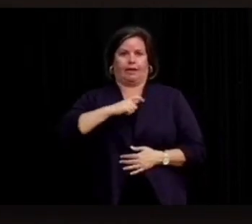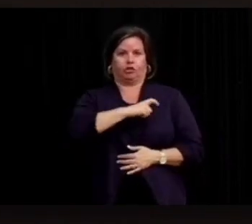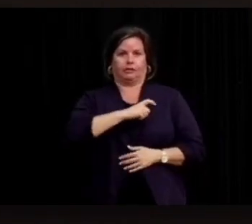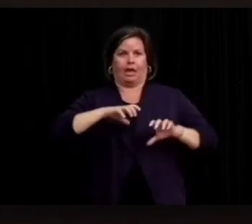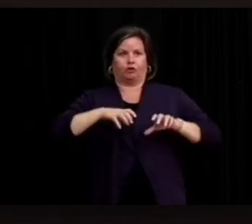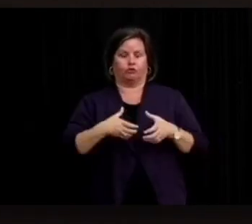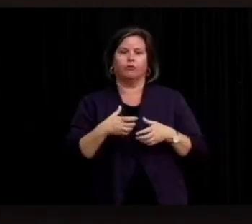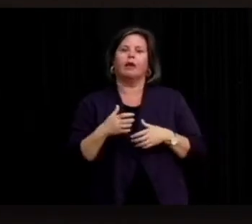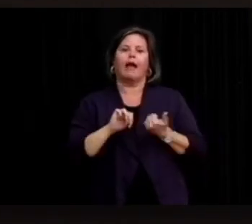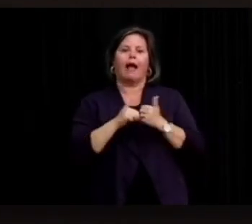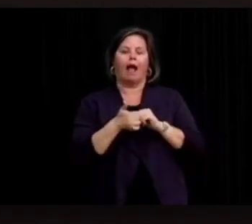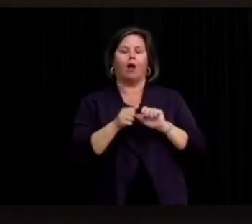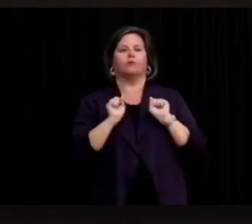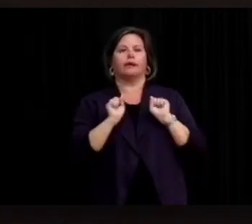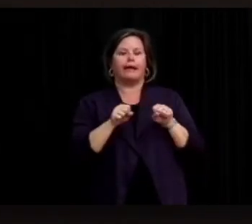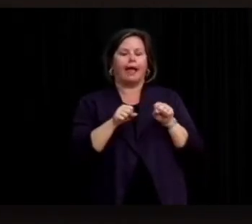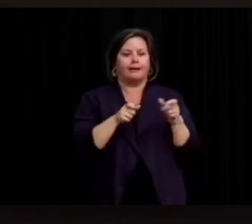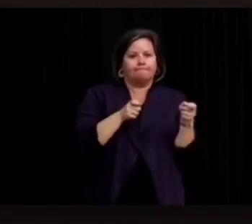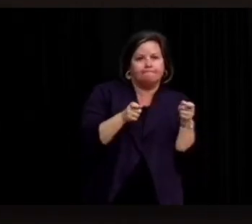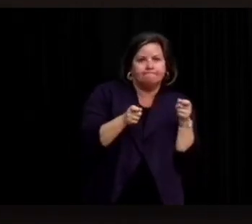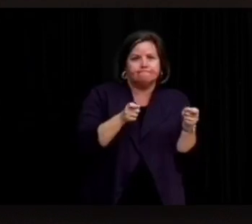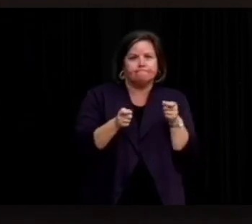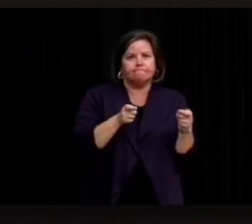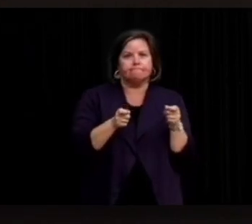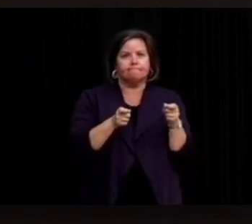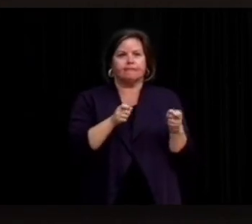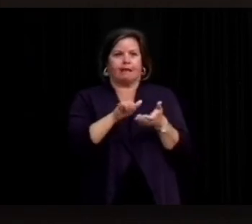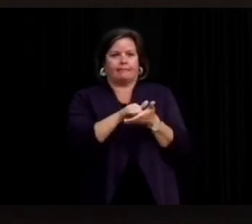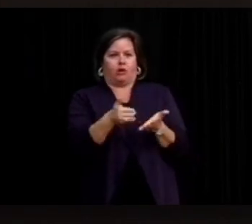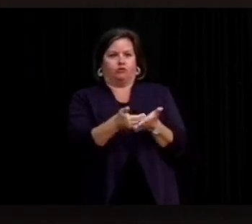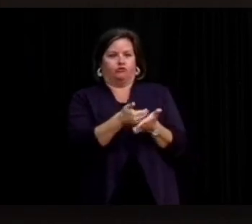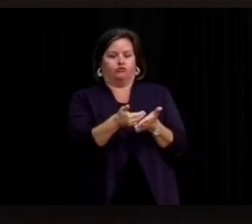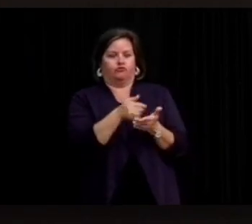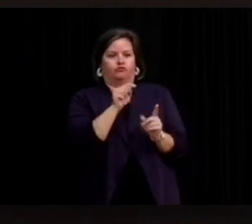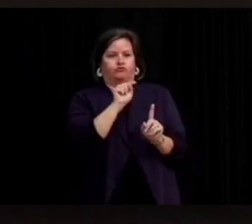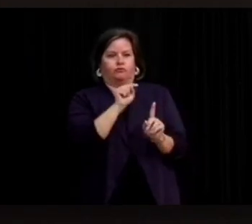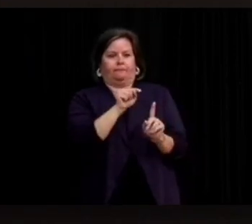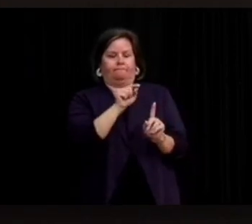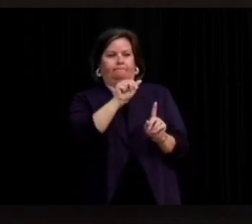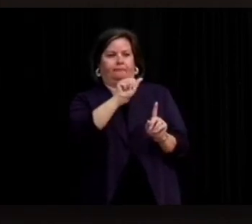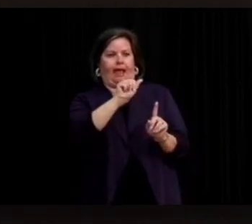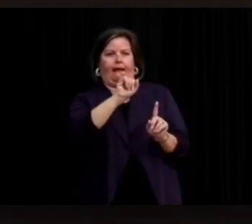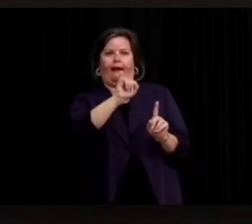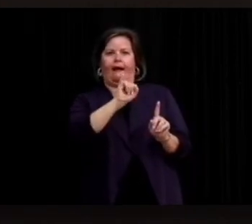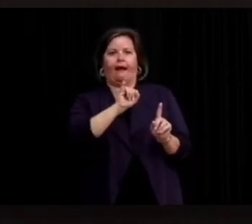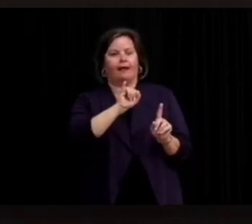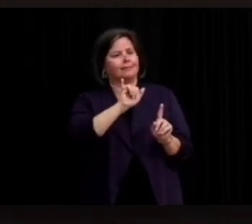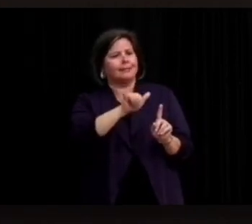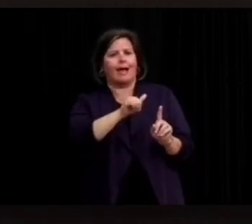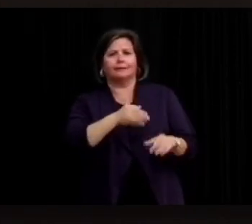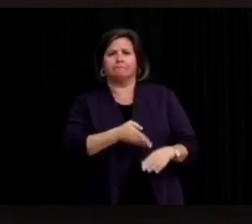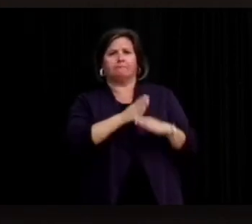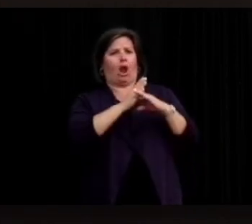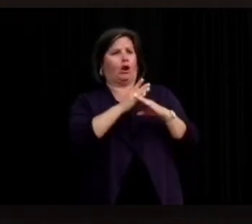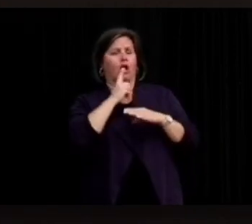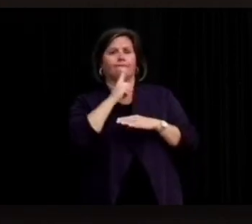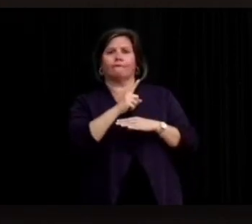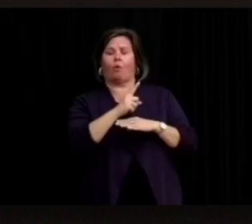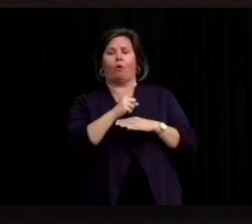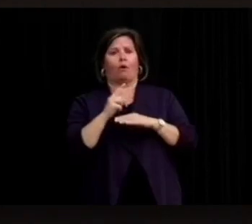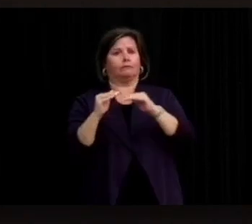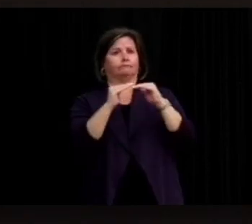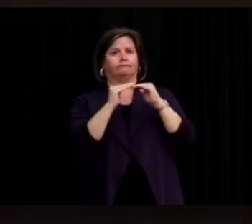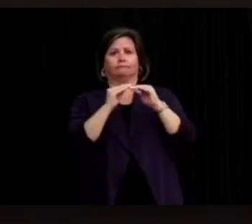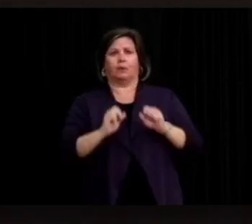to regulate that very imposing sort of a barrier that we see to equal